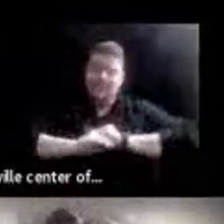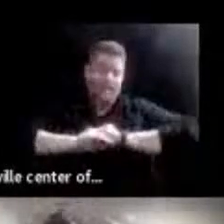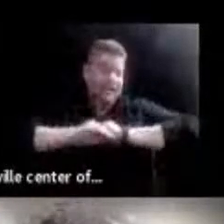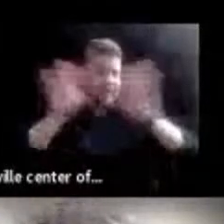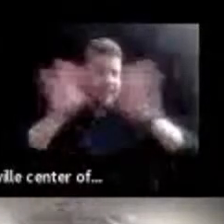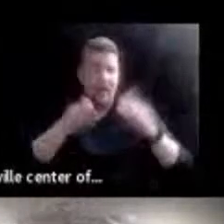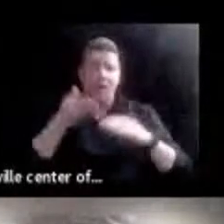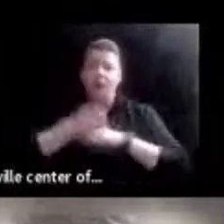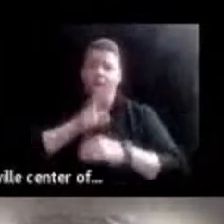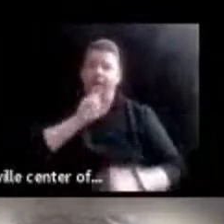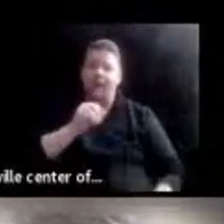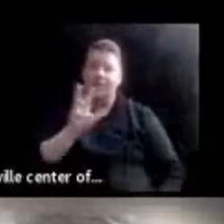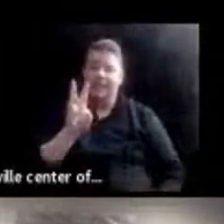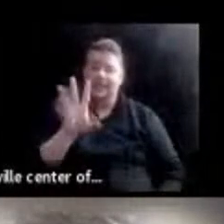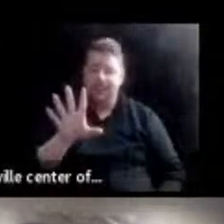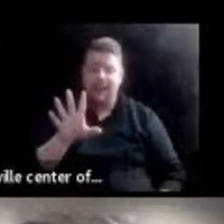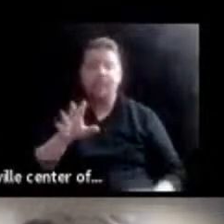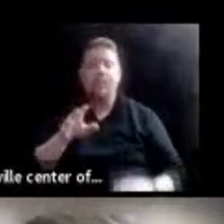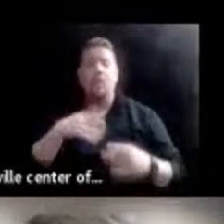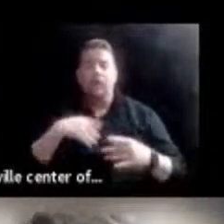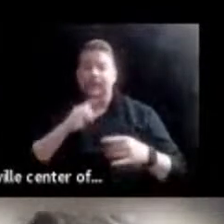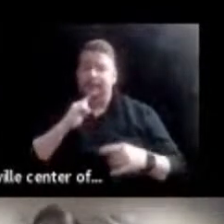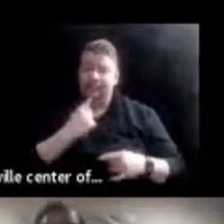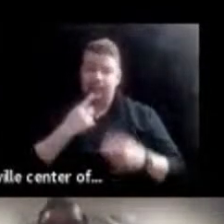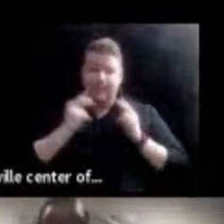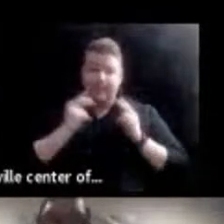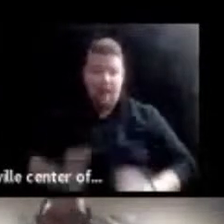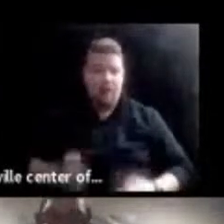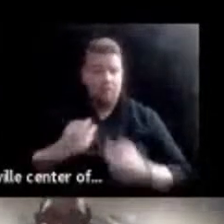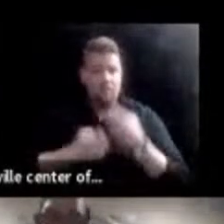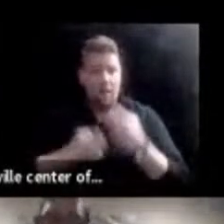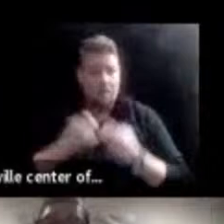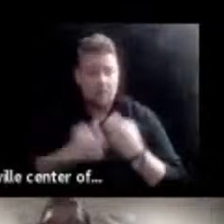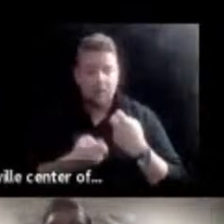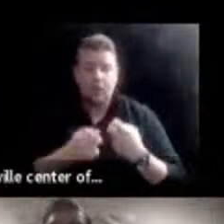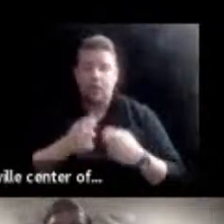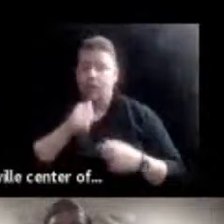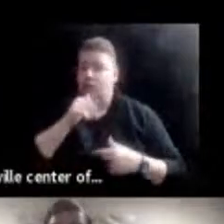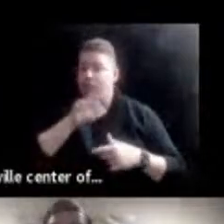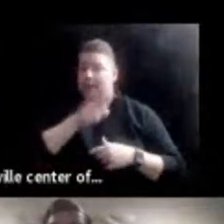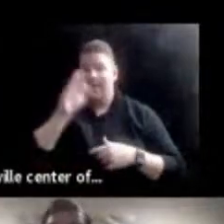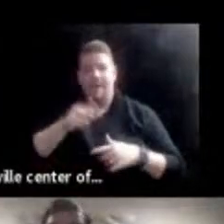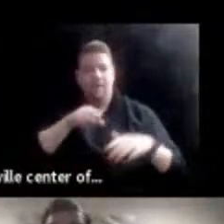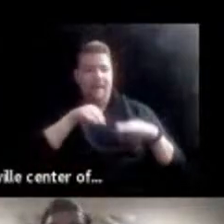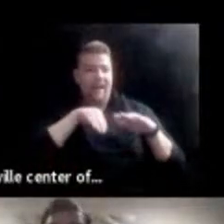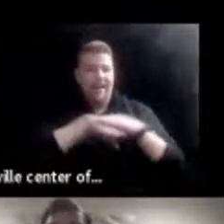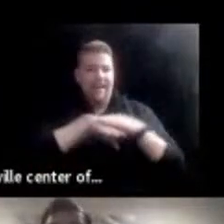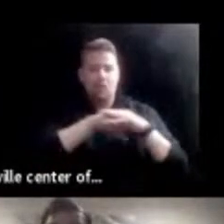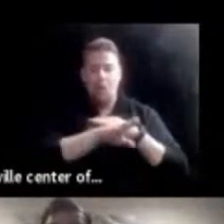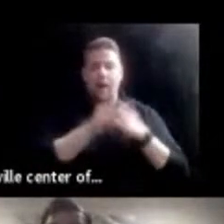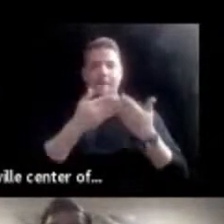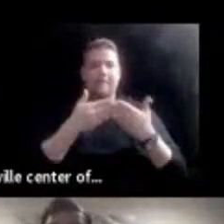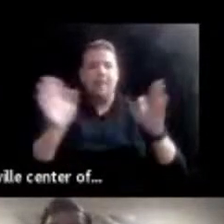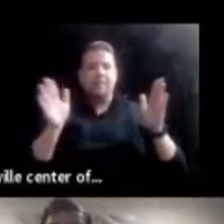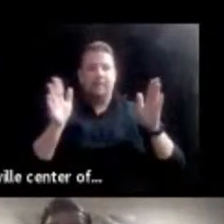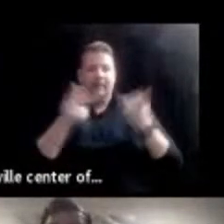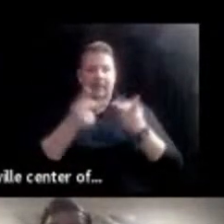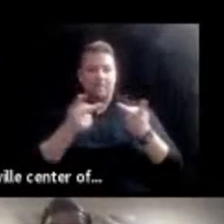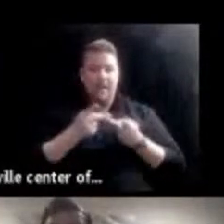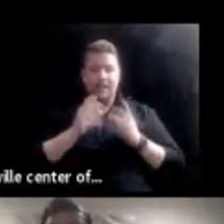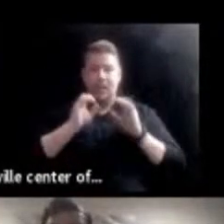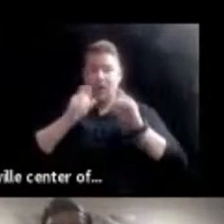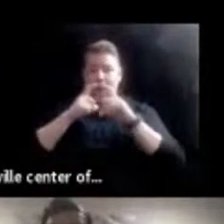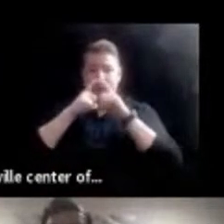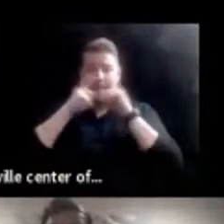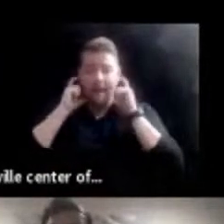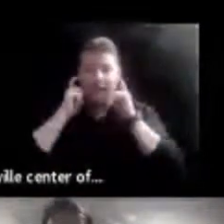if you are over 65 or have significant health conditions, you should not enter any indoor public spaces where anyone is unmasked due to